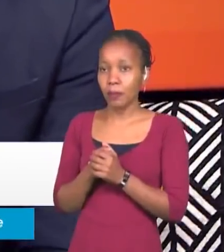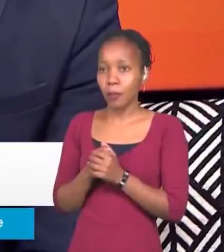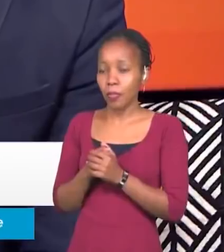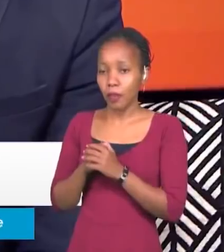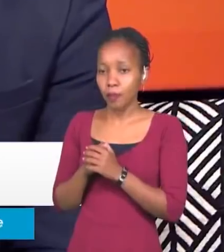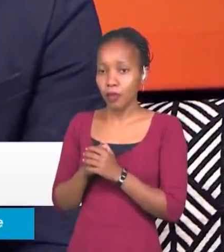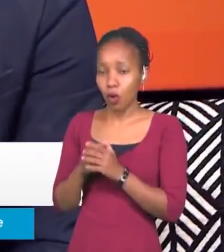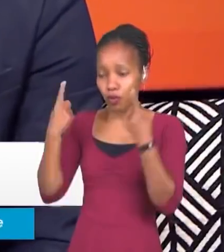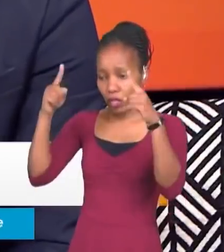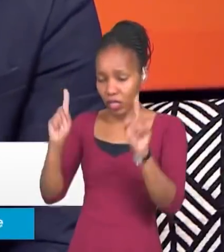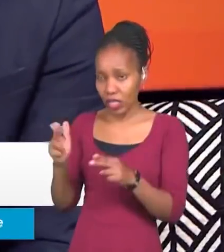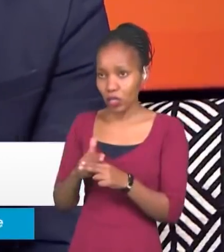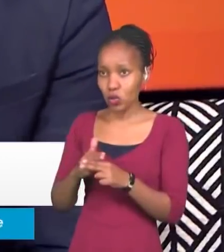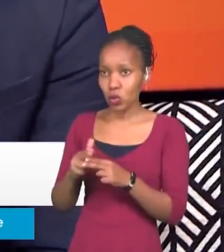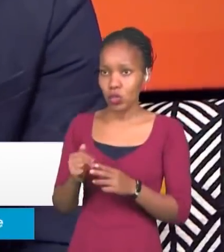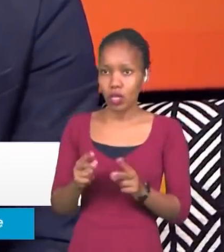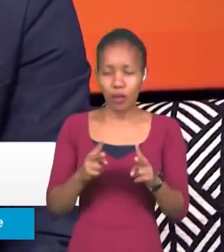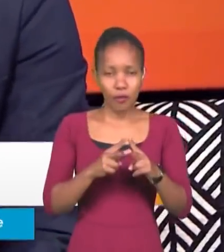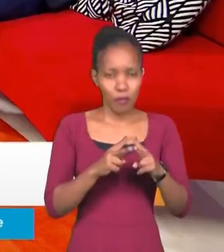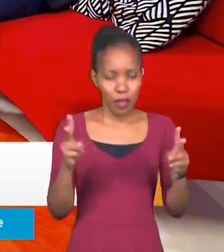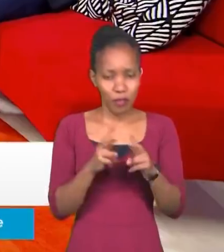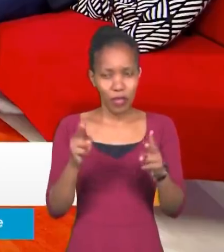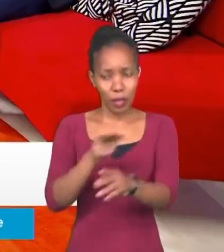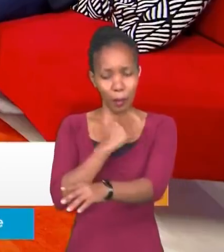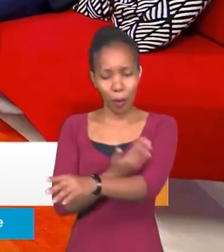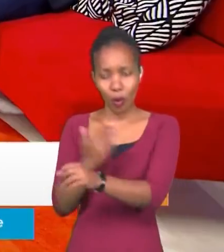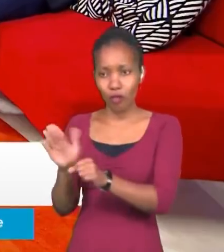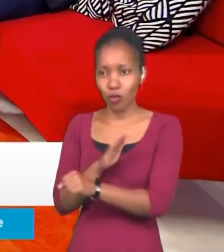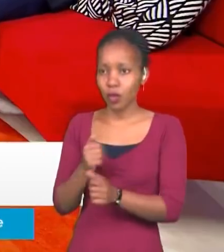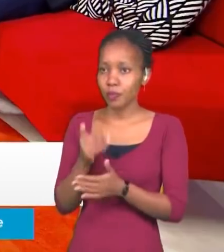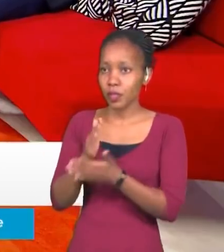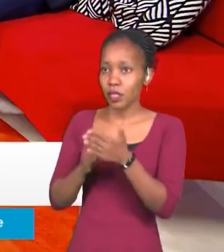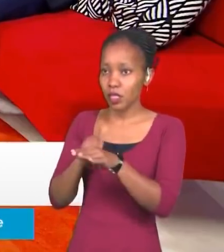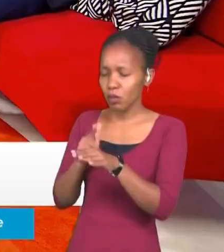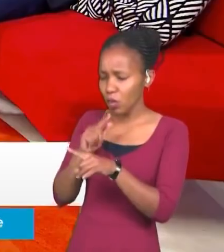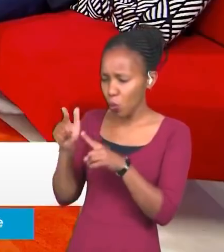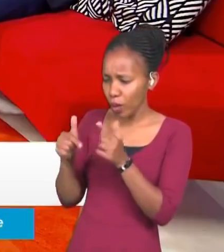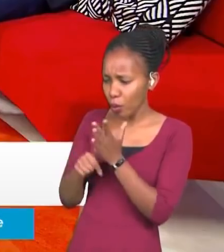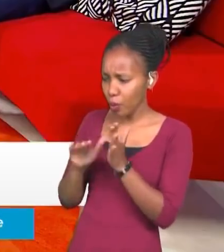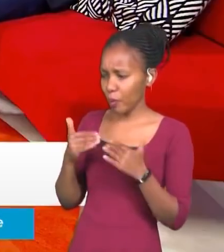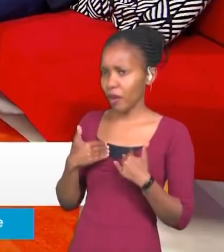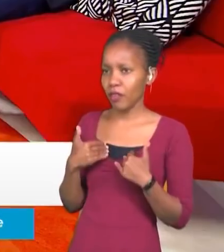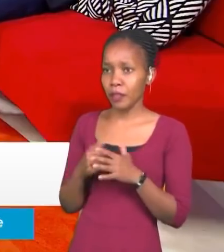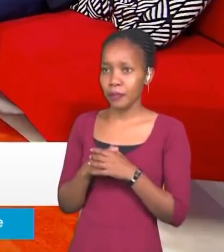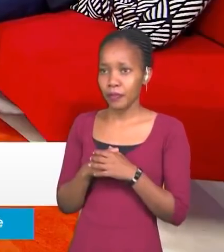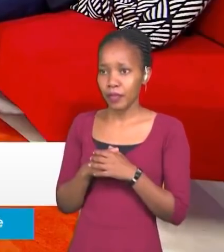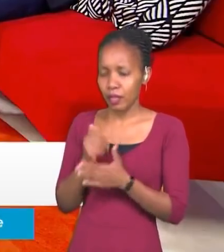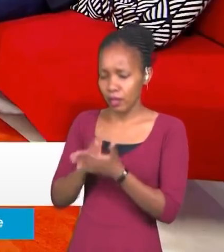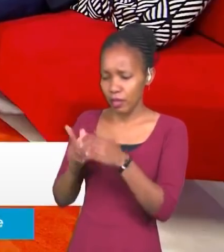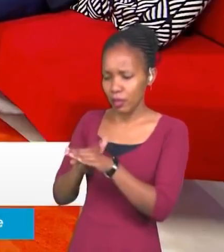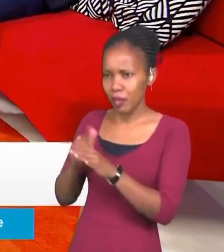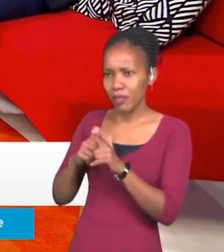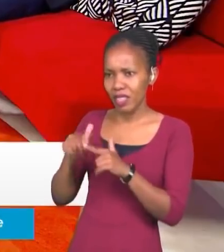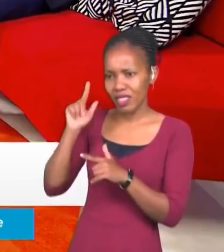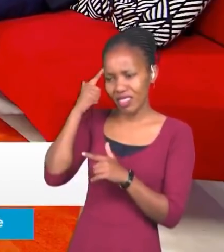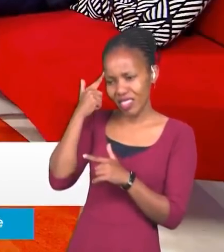shall surely come. Exactly. Wow, that's very powerful. I know. Because now, sometimes when in problems, when in adversity, sometimes you don't think of